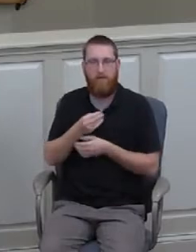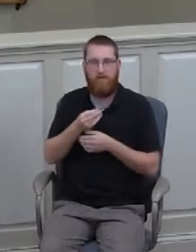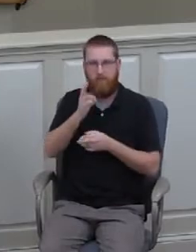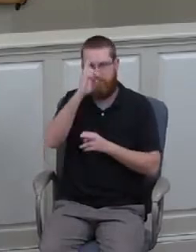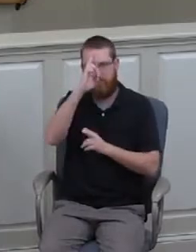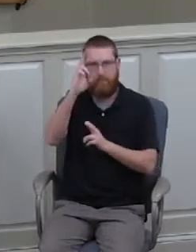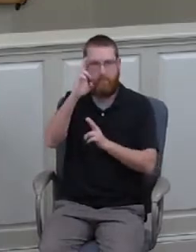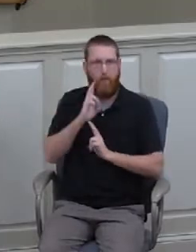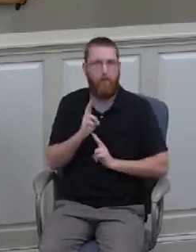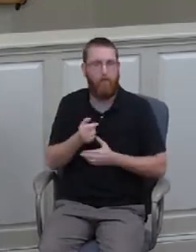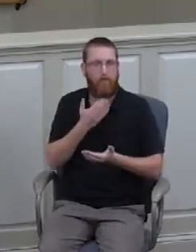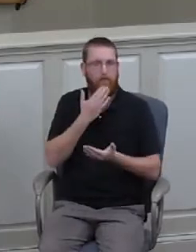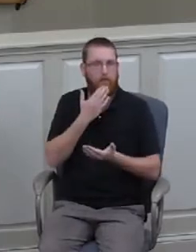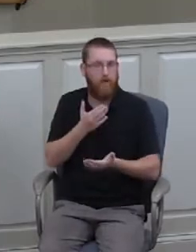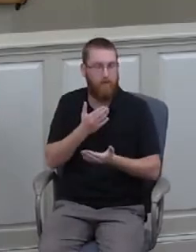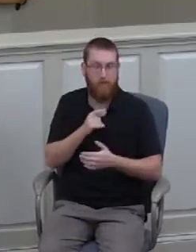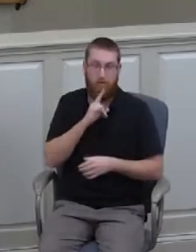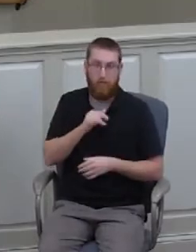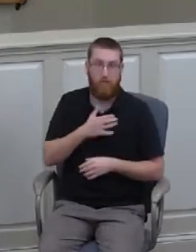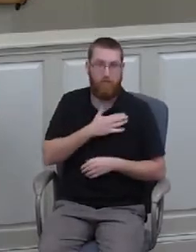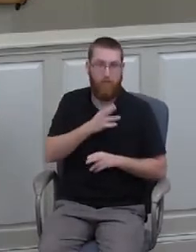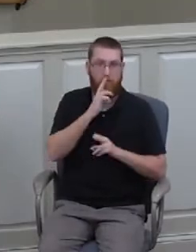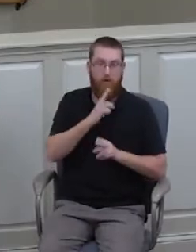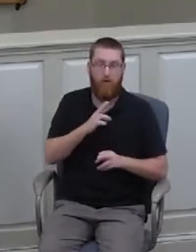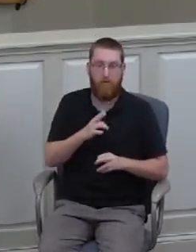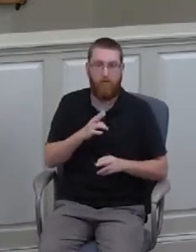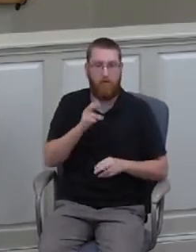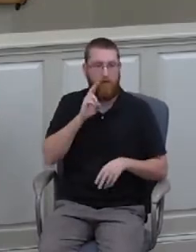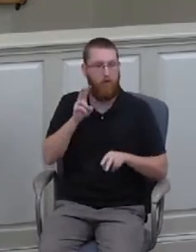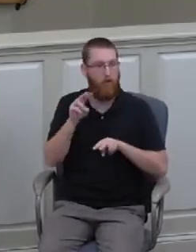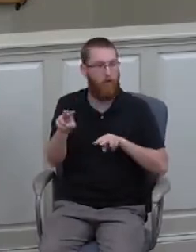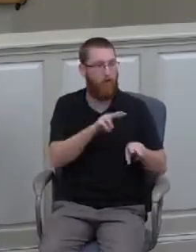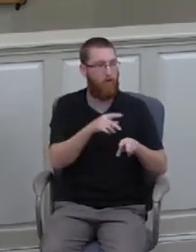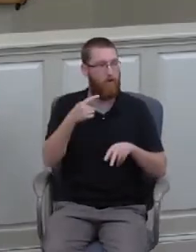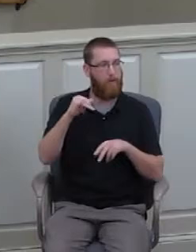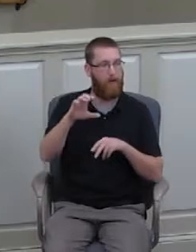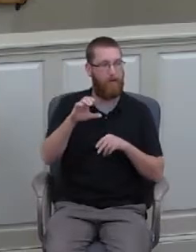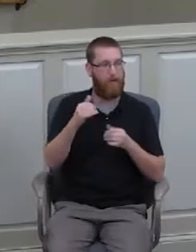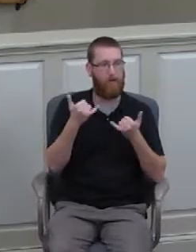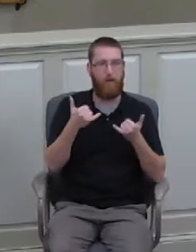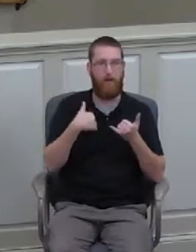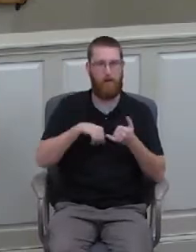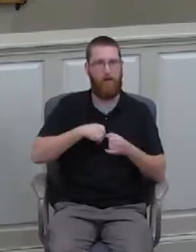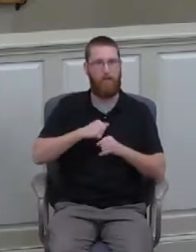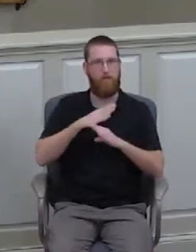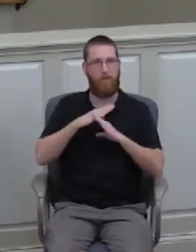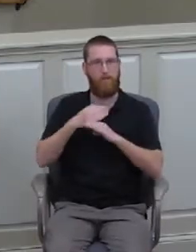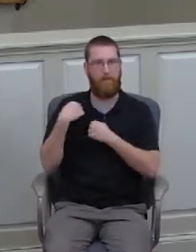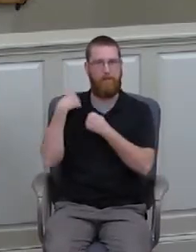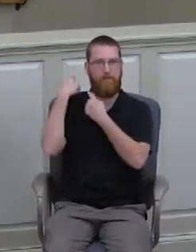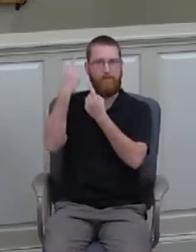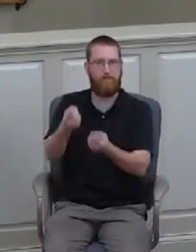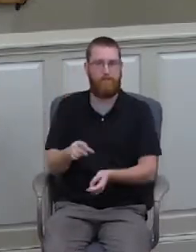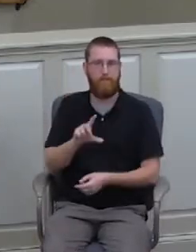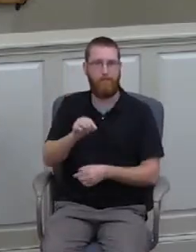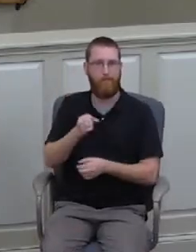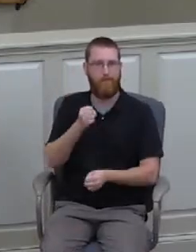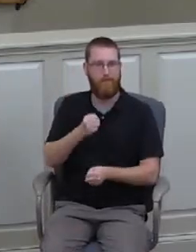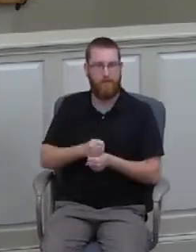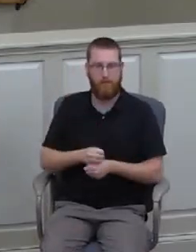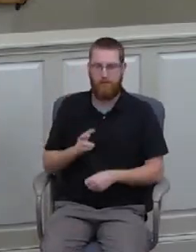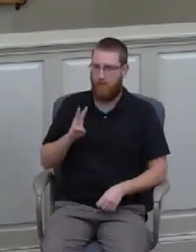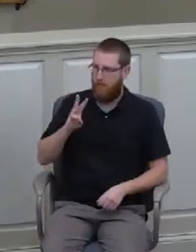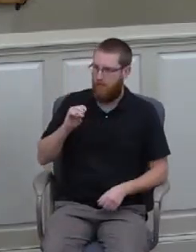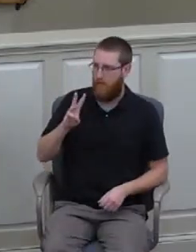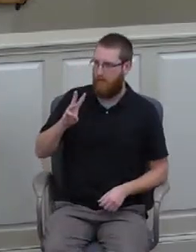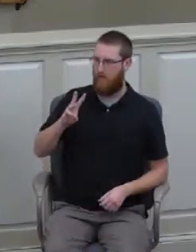and stuff. And it is the honor to look out to the public and stuff that I protect for the last 20 years and stuff.